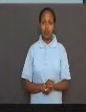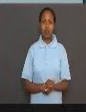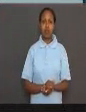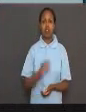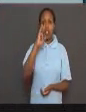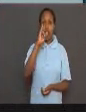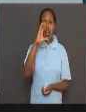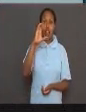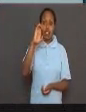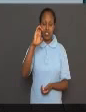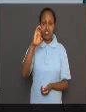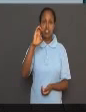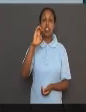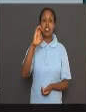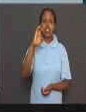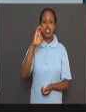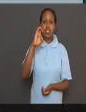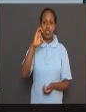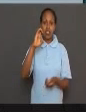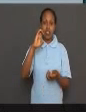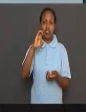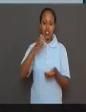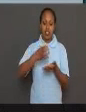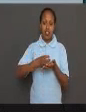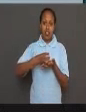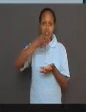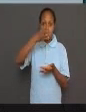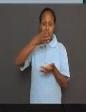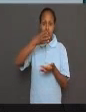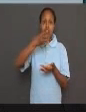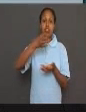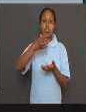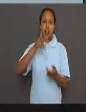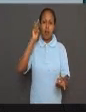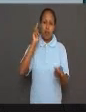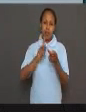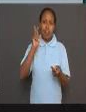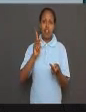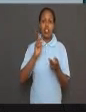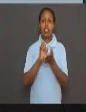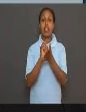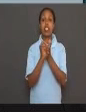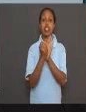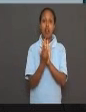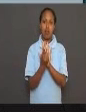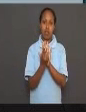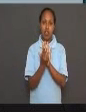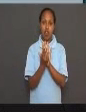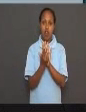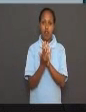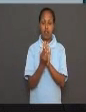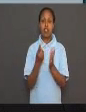Ice in a drink is a perfect example